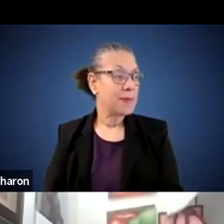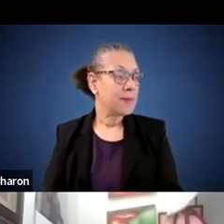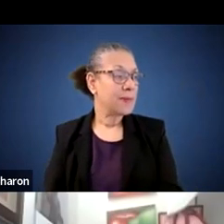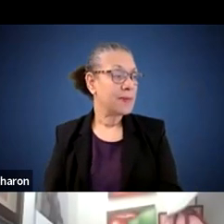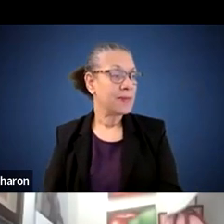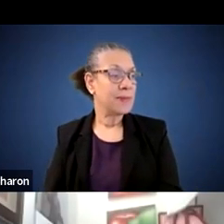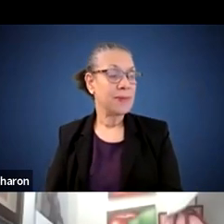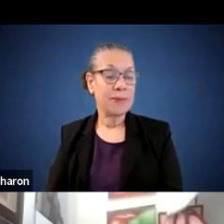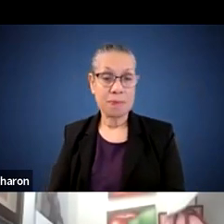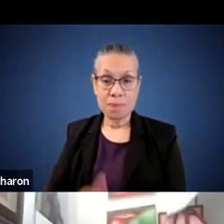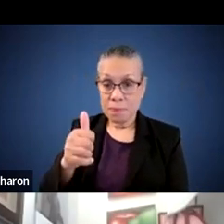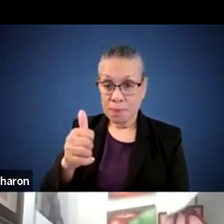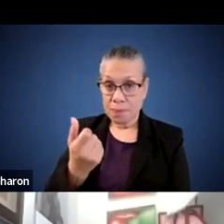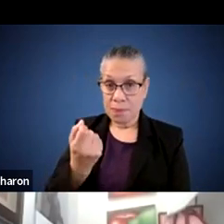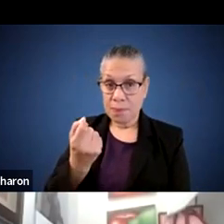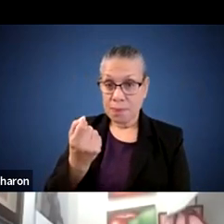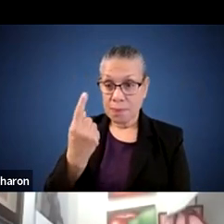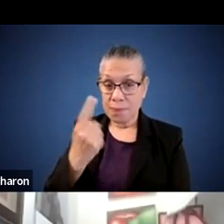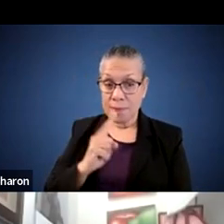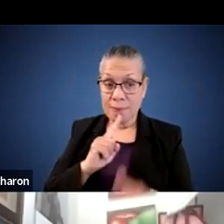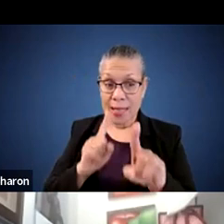hope that answers your questions